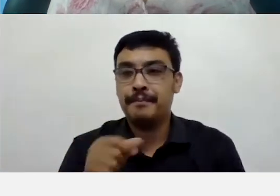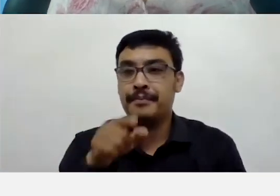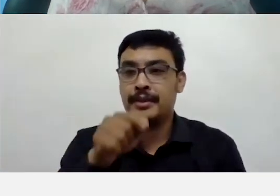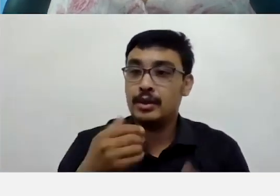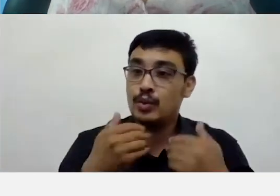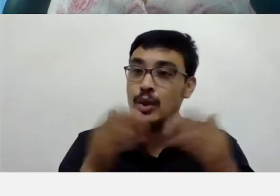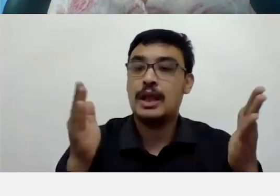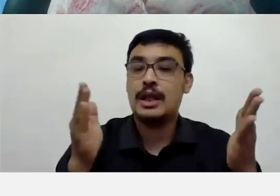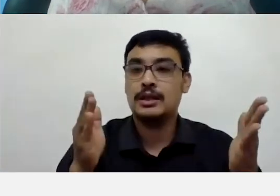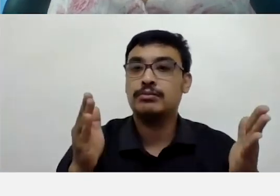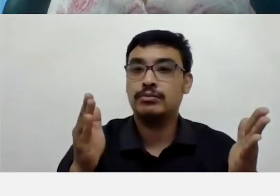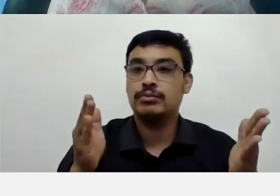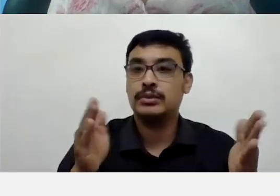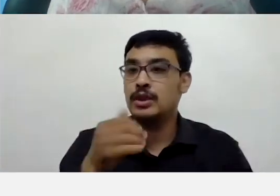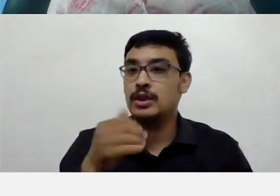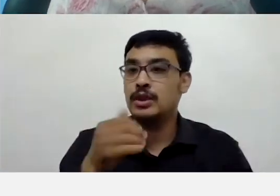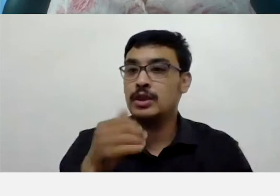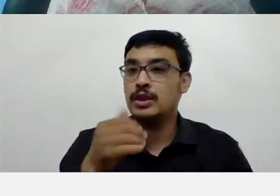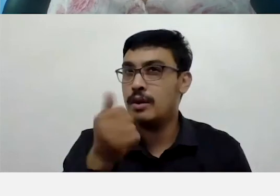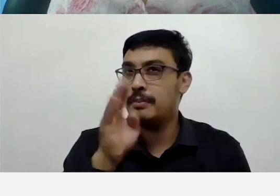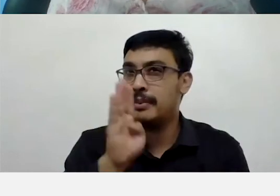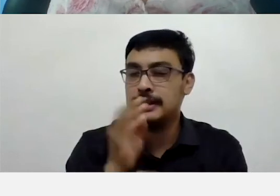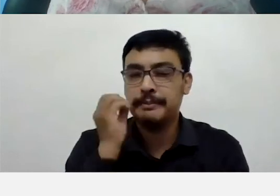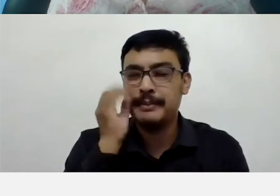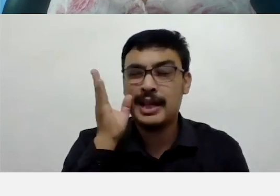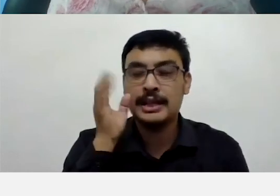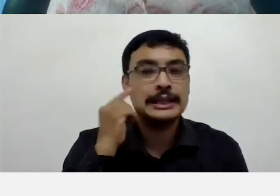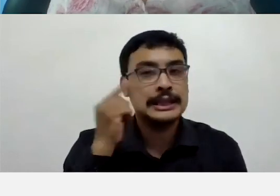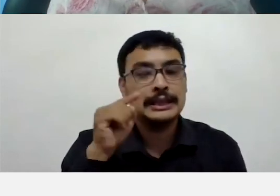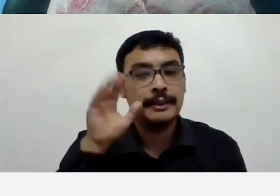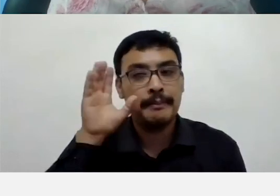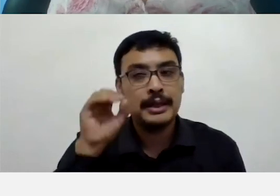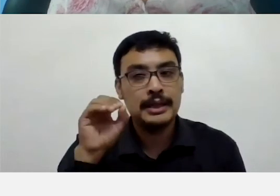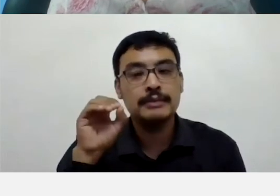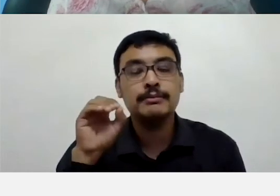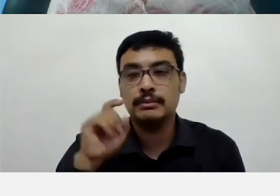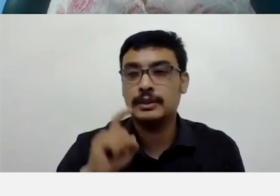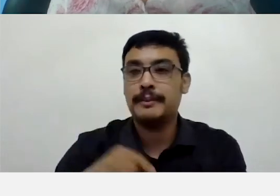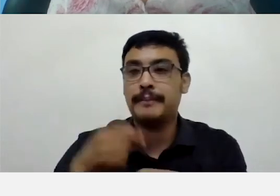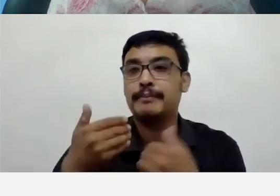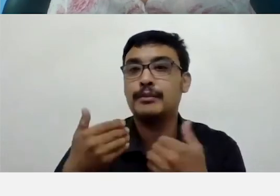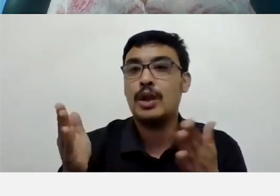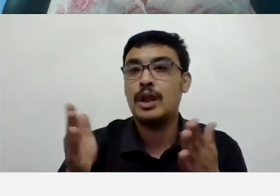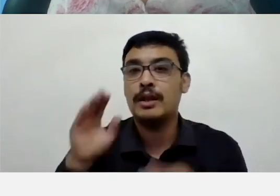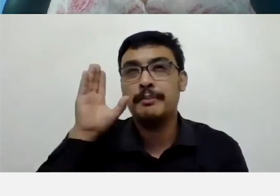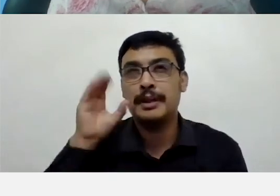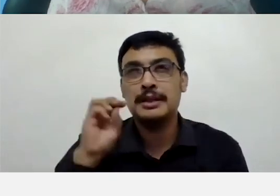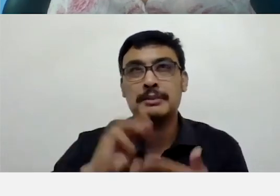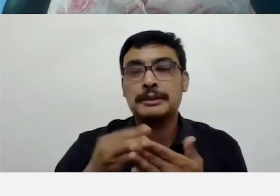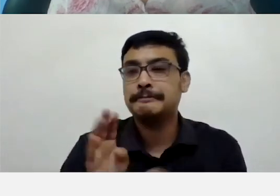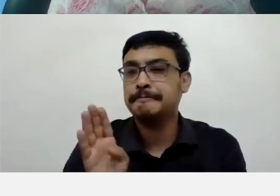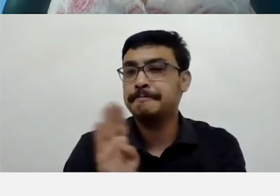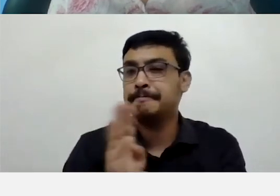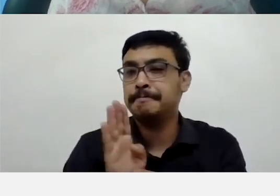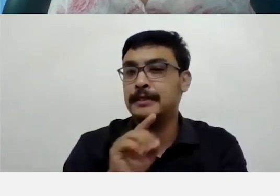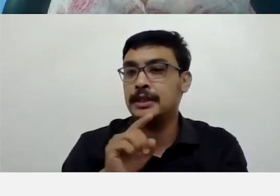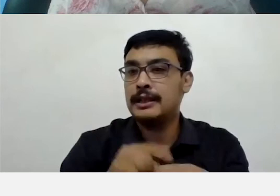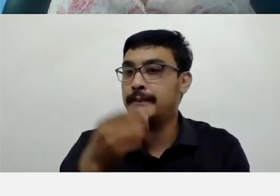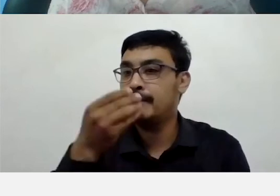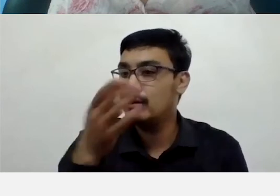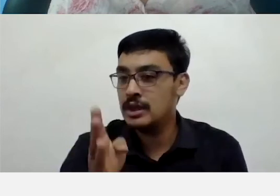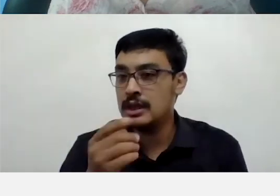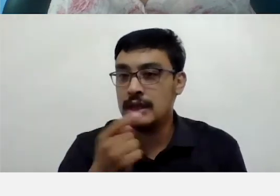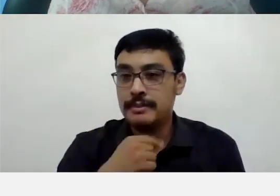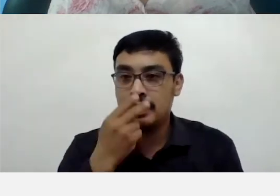from 6 o'clock in the morning till evening time. So evening time is a little bit busy. You can see here